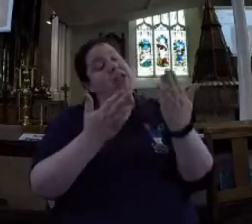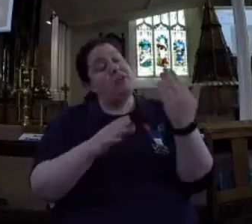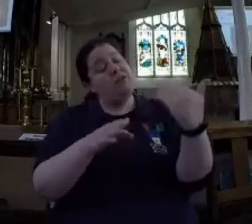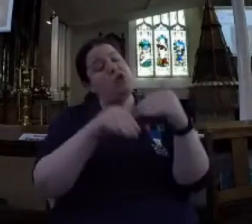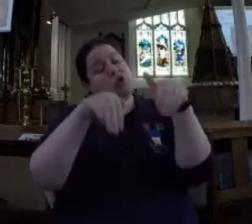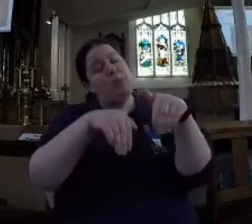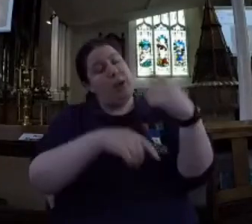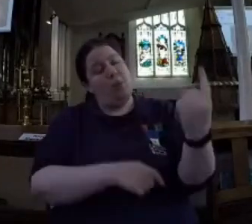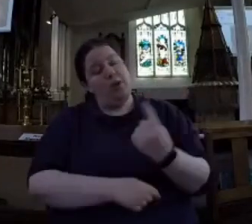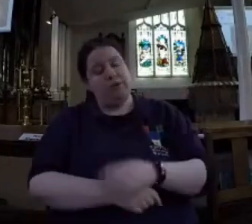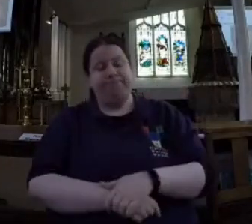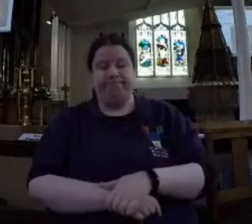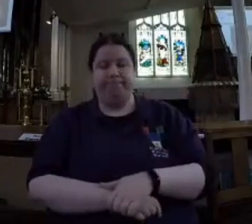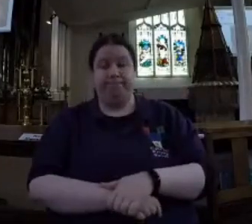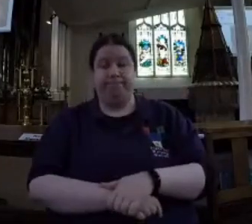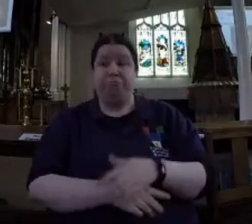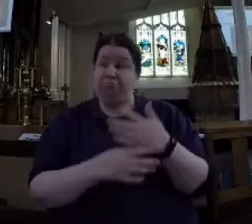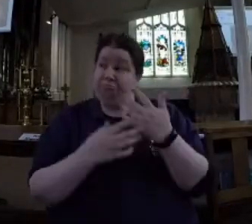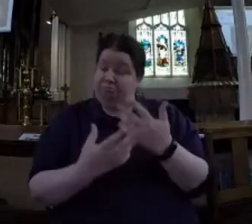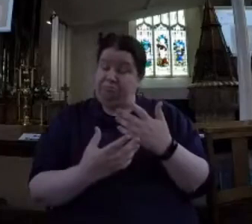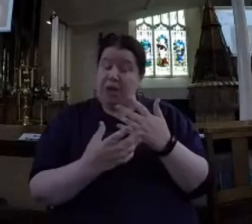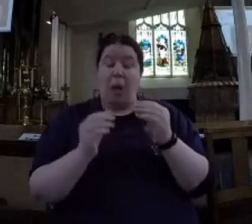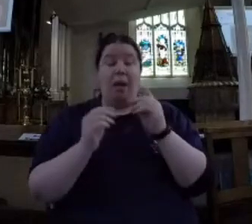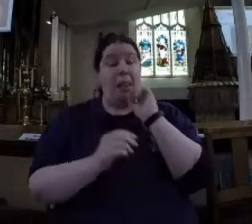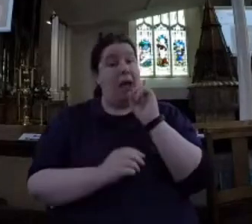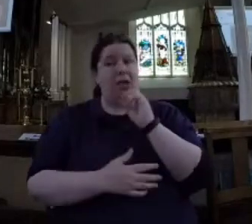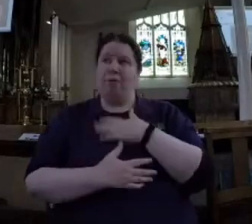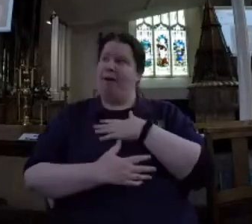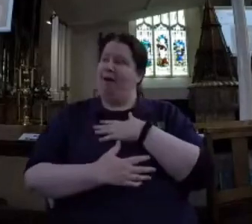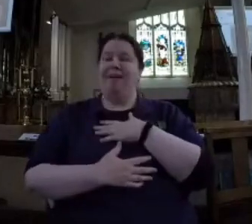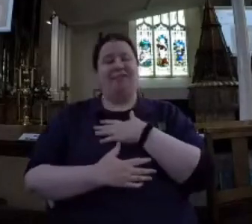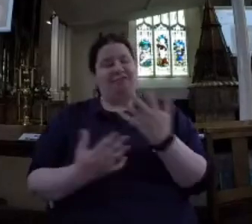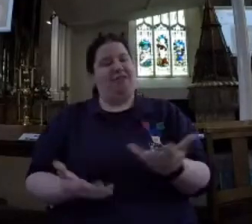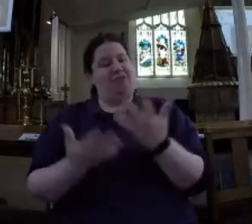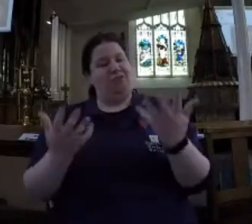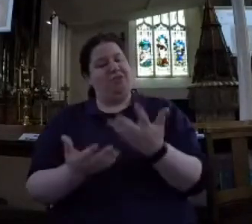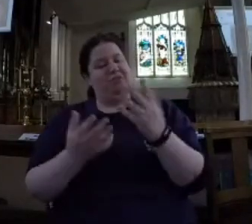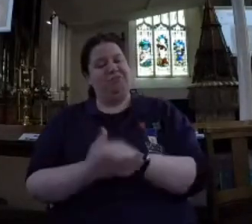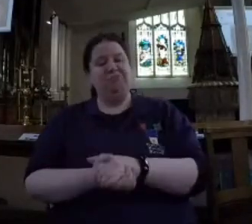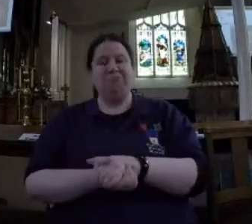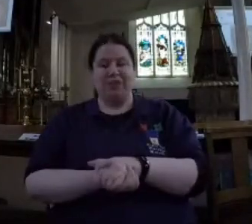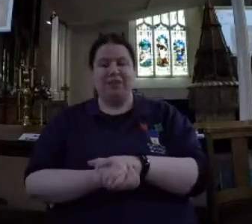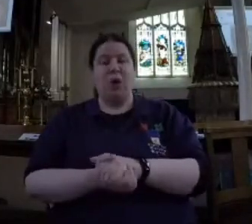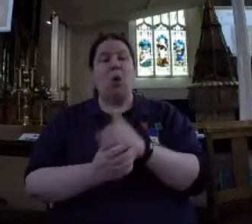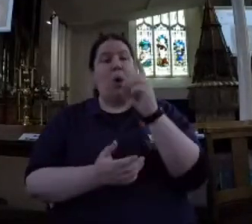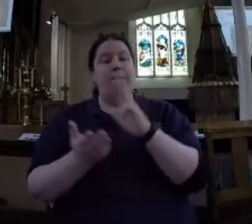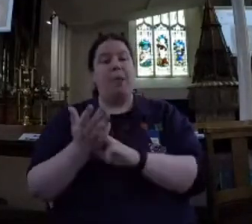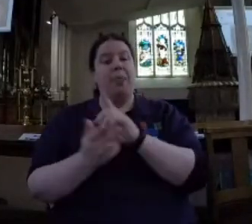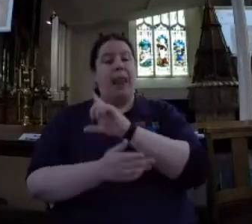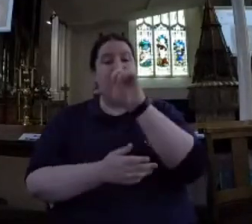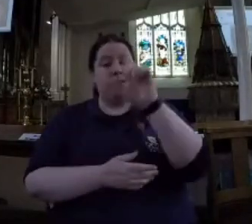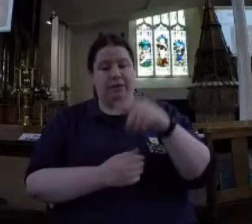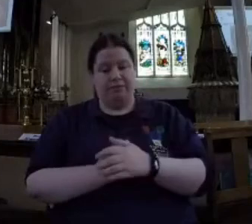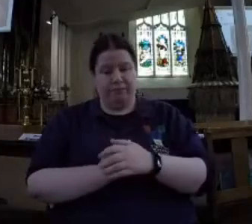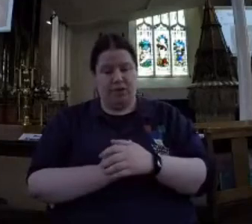us." Well, needless to say, Barbara was really encouraged by this story. A month later, the store